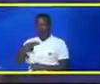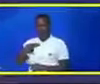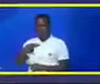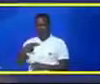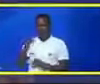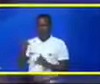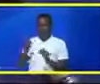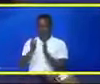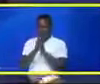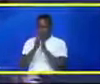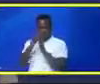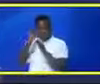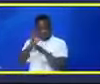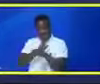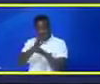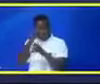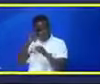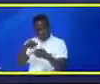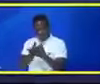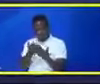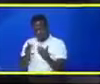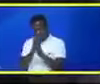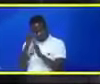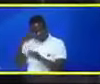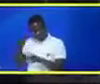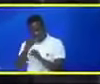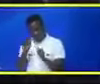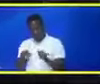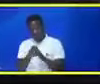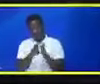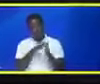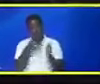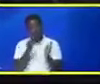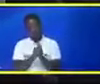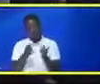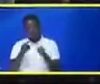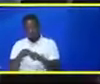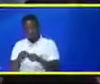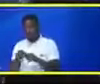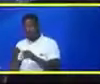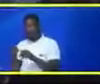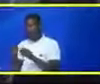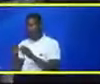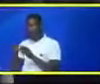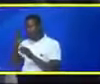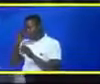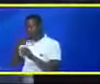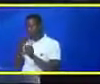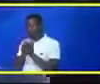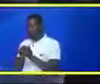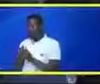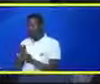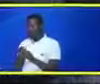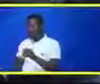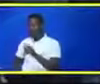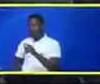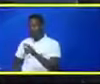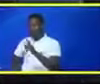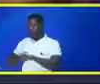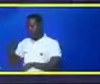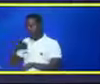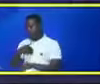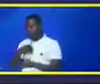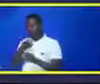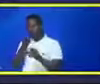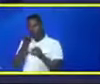Can I pray for businessmen in Ghana? My Bible says when men say there is a casting down, I speak to every one